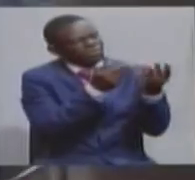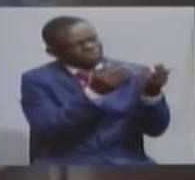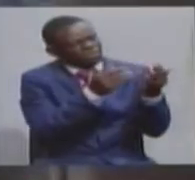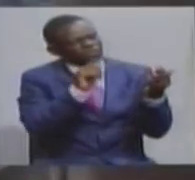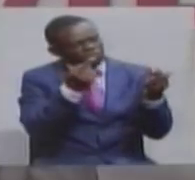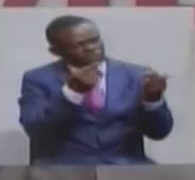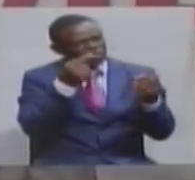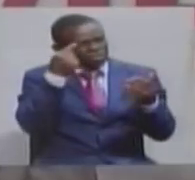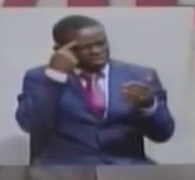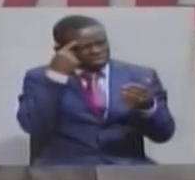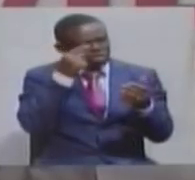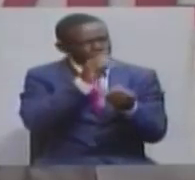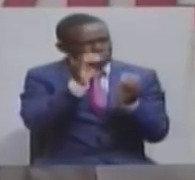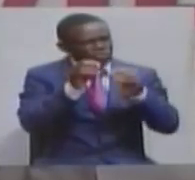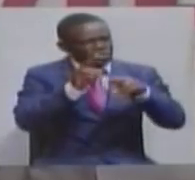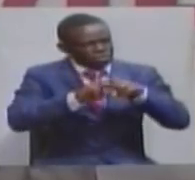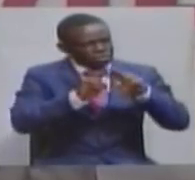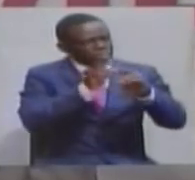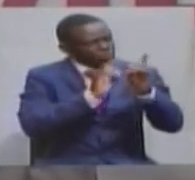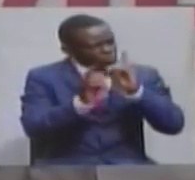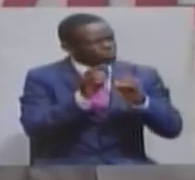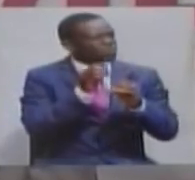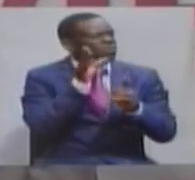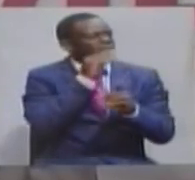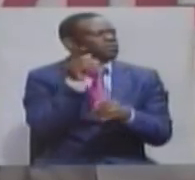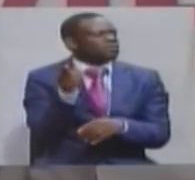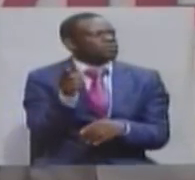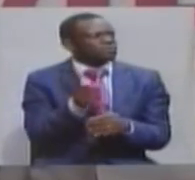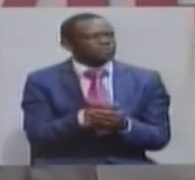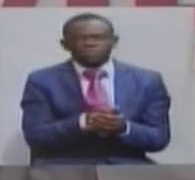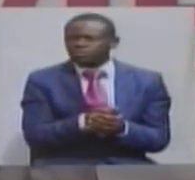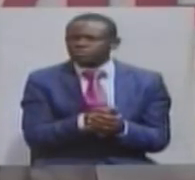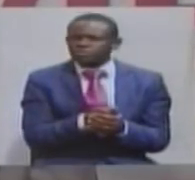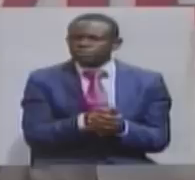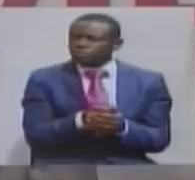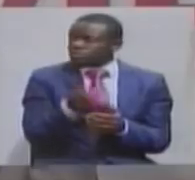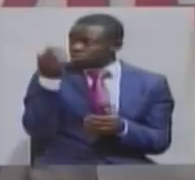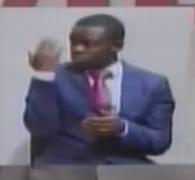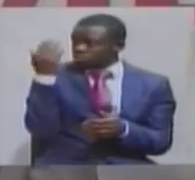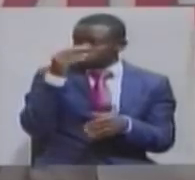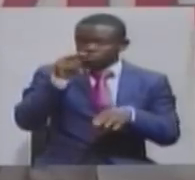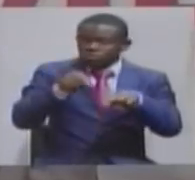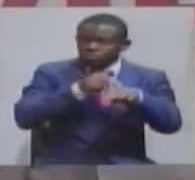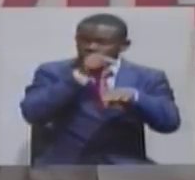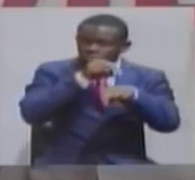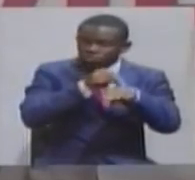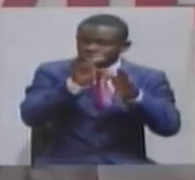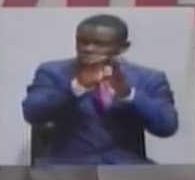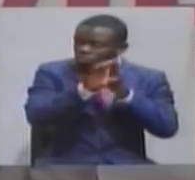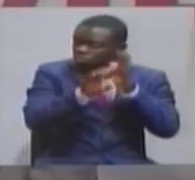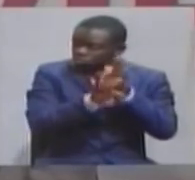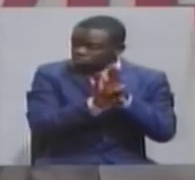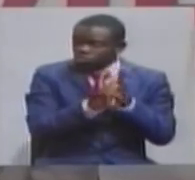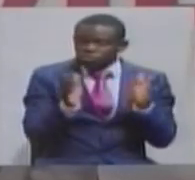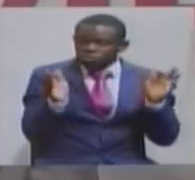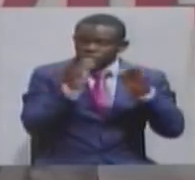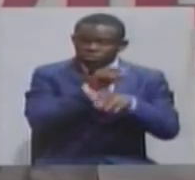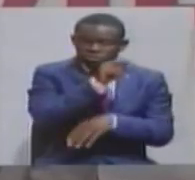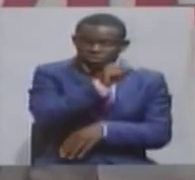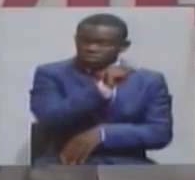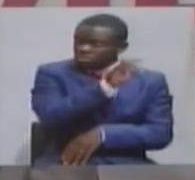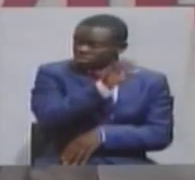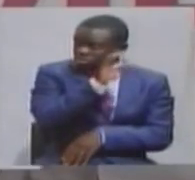remember, participated very actively in the National Constitution Conference, the NCC. You remember that? My political